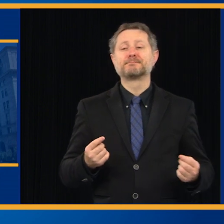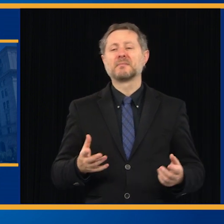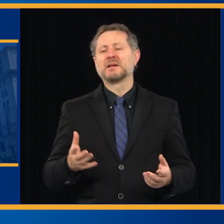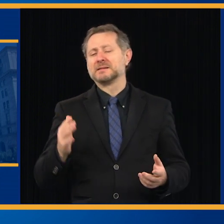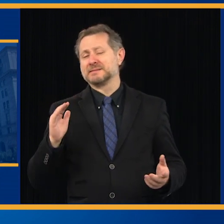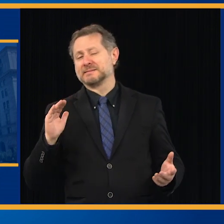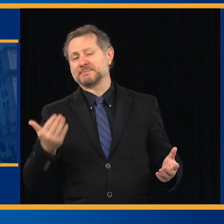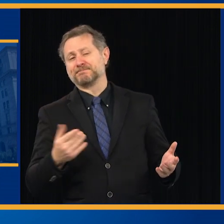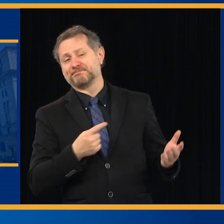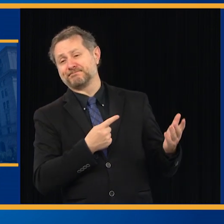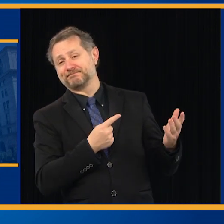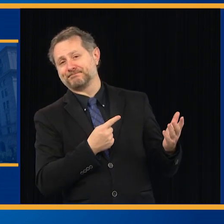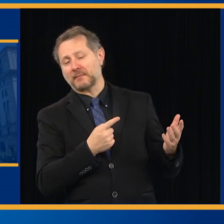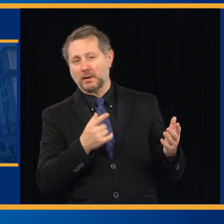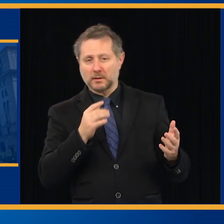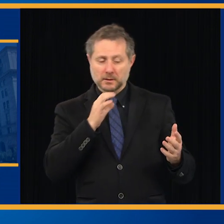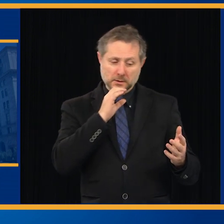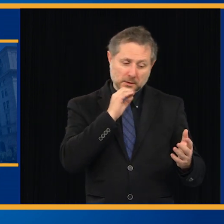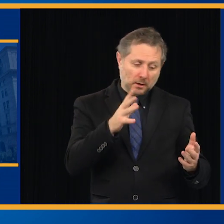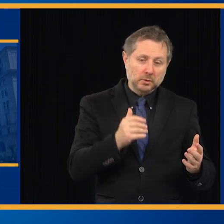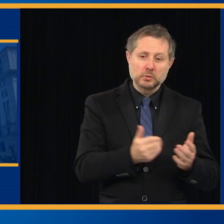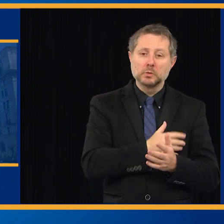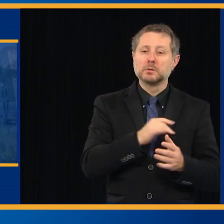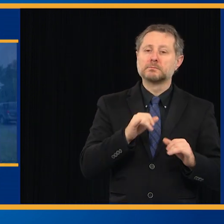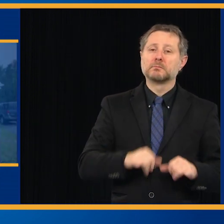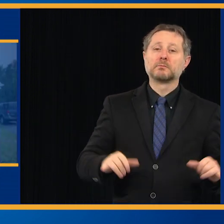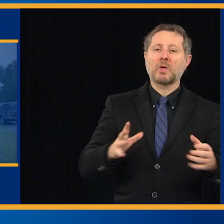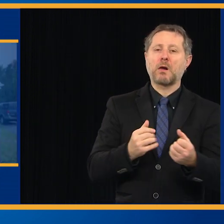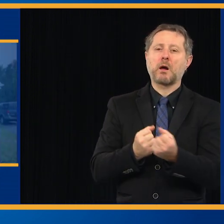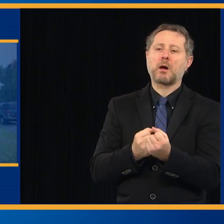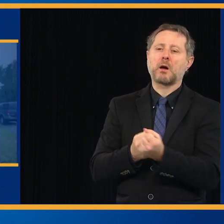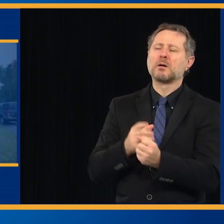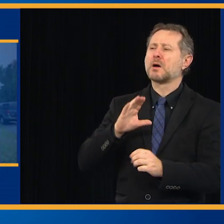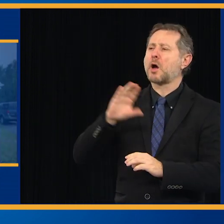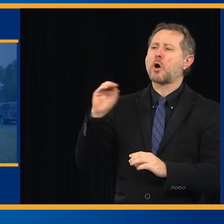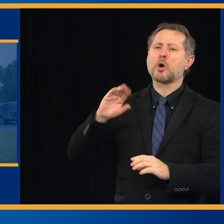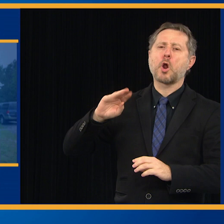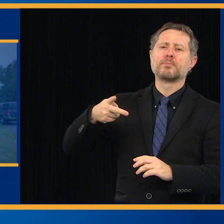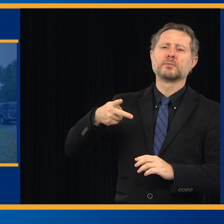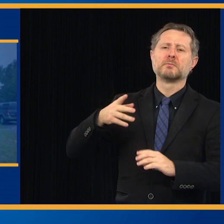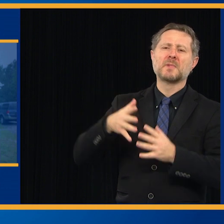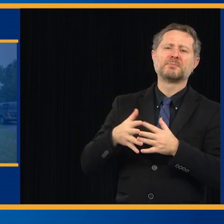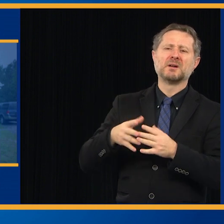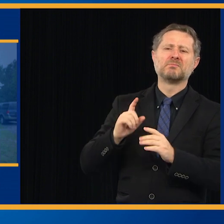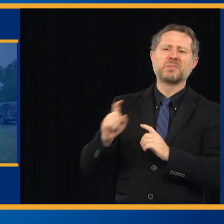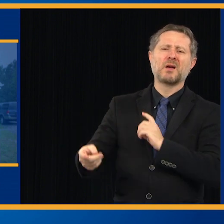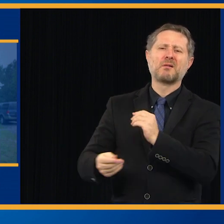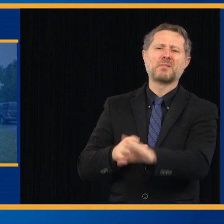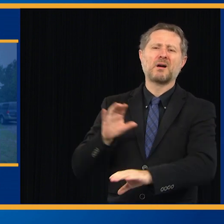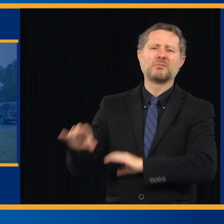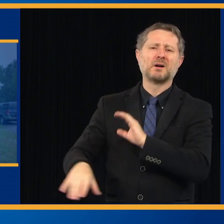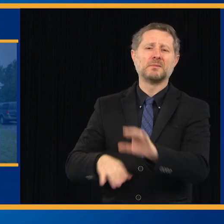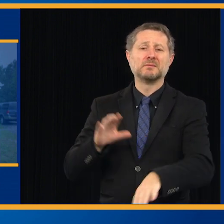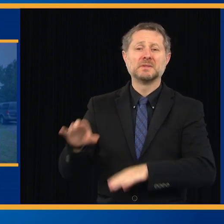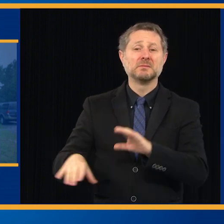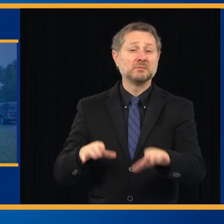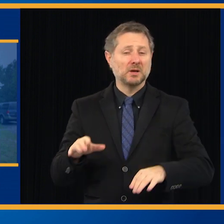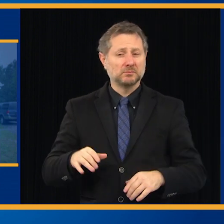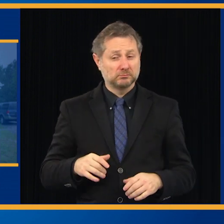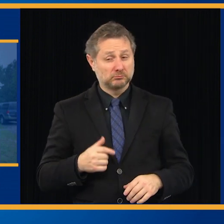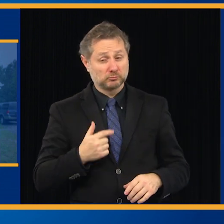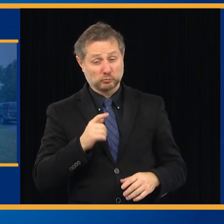doing. They bailed out corporate America. That's what they did. You look at the past